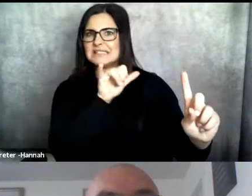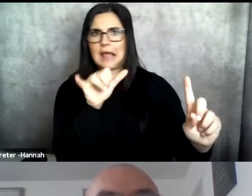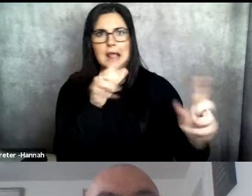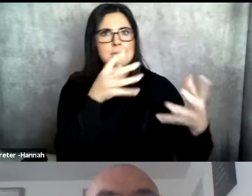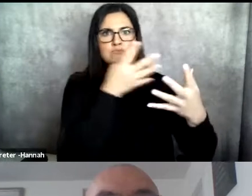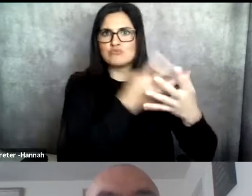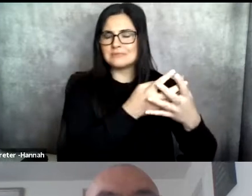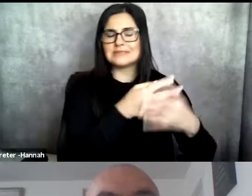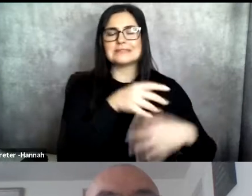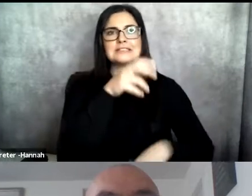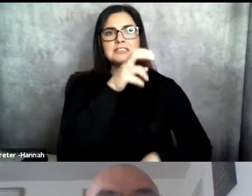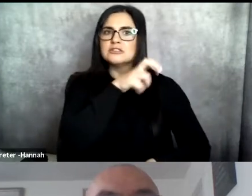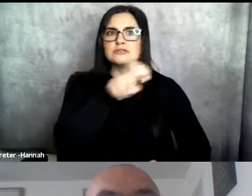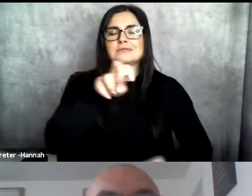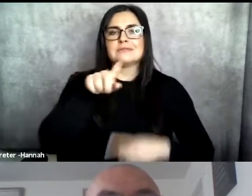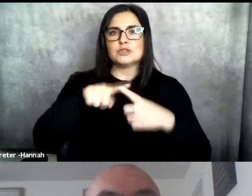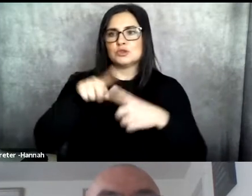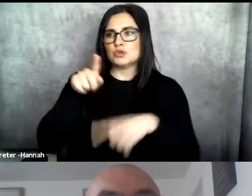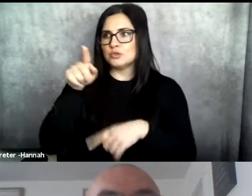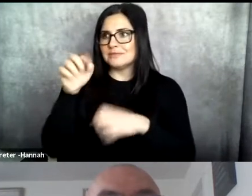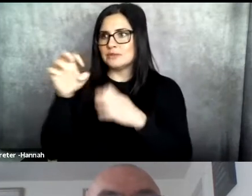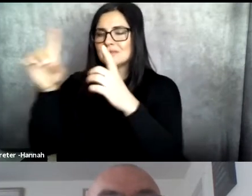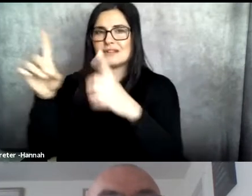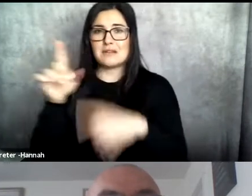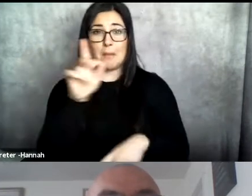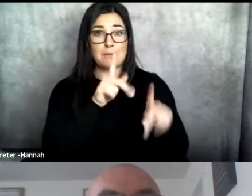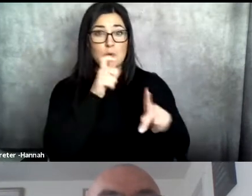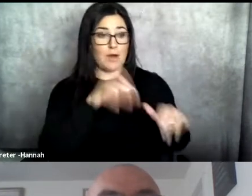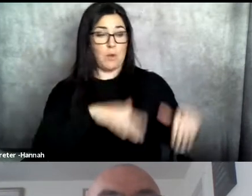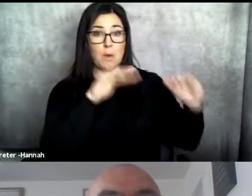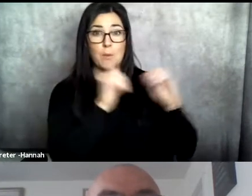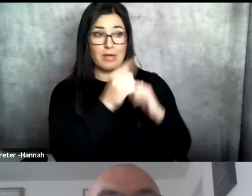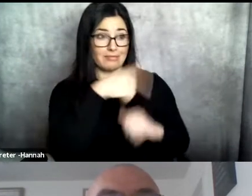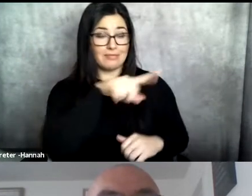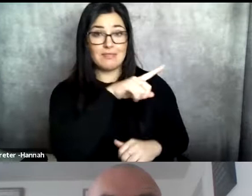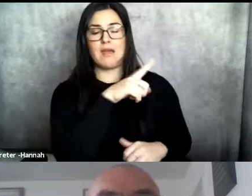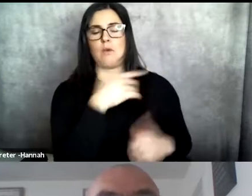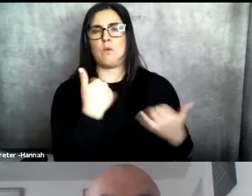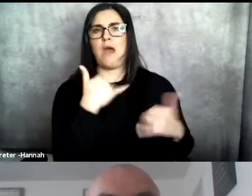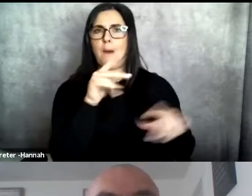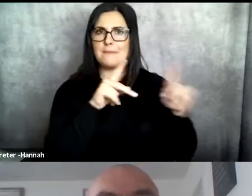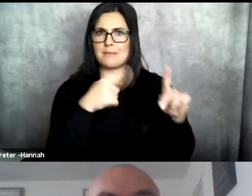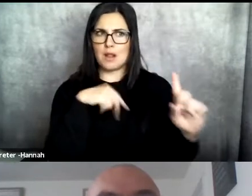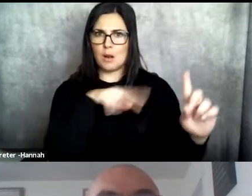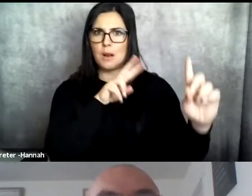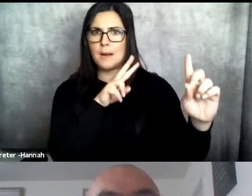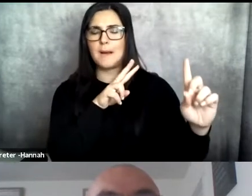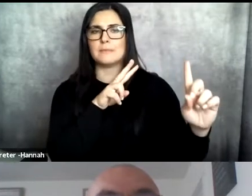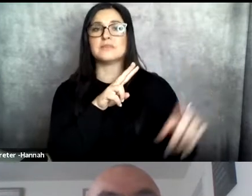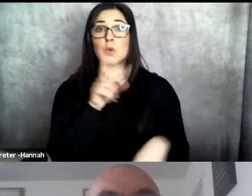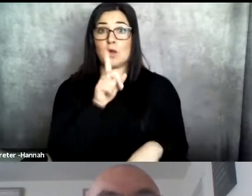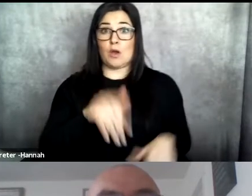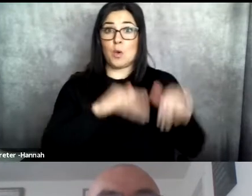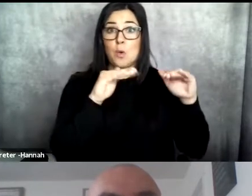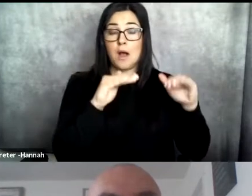to Corcoran Shoe, right? From my neighborhood, right? We looked at those places. We looked at those places in my community as our Harvard and